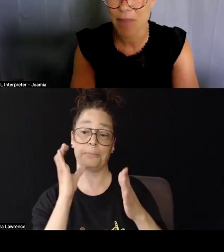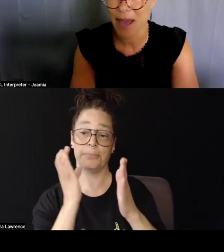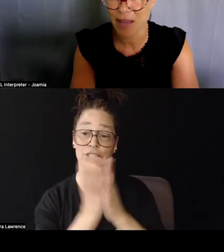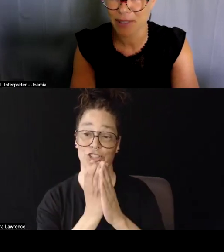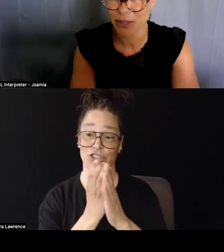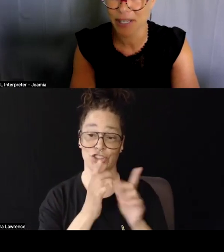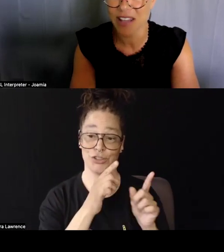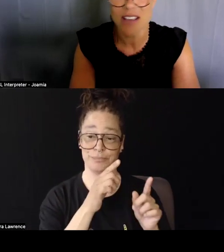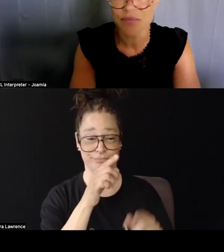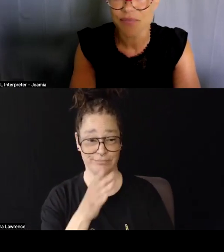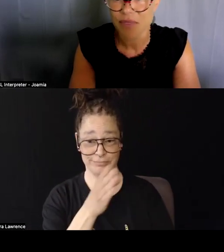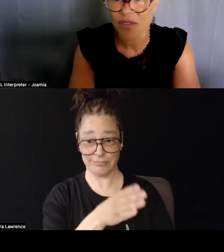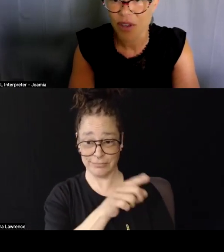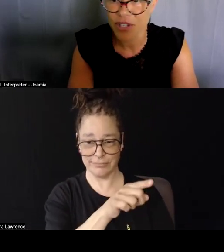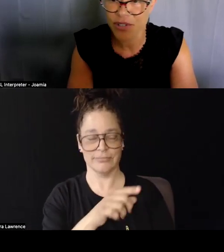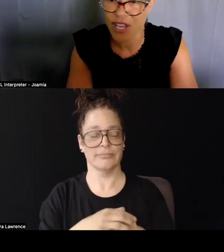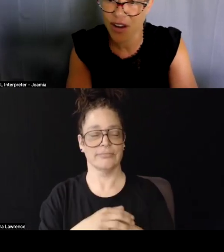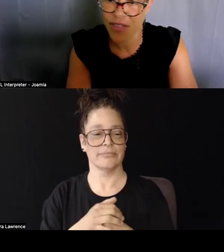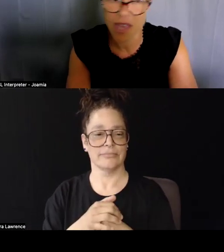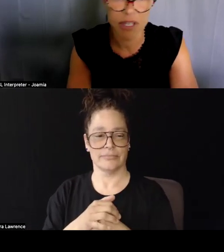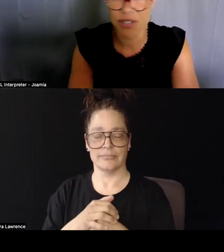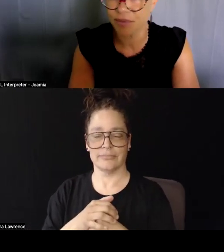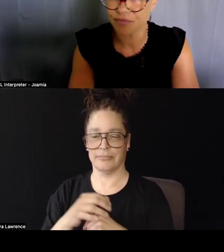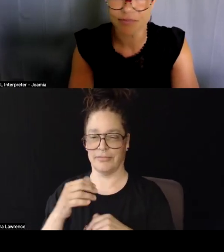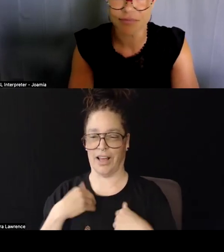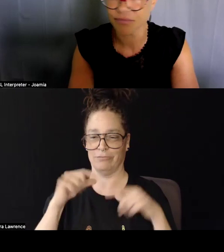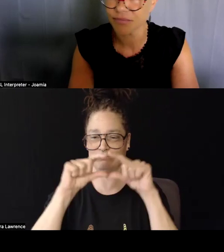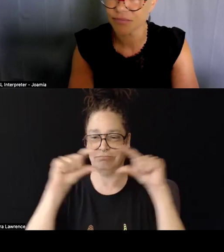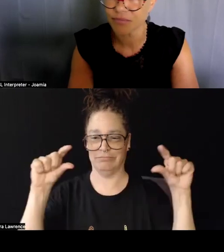Let me back up a little bit. So as you see here, the image,